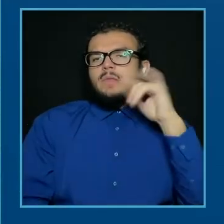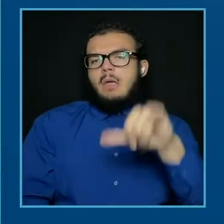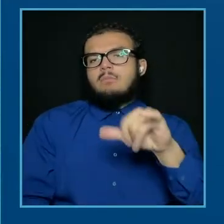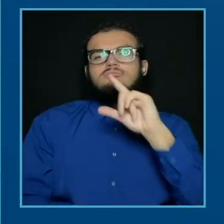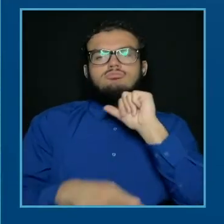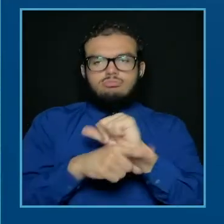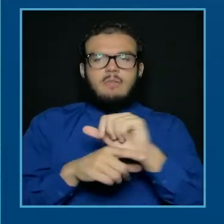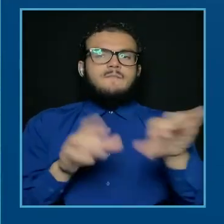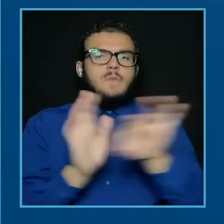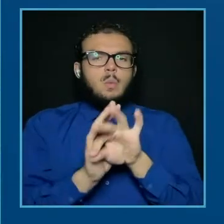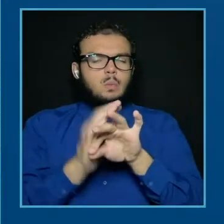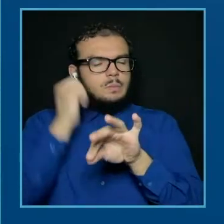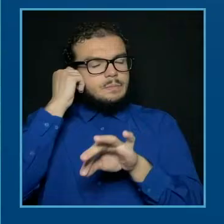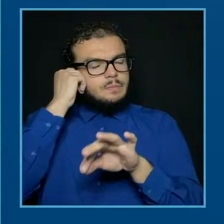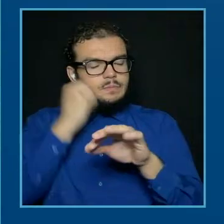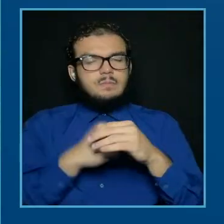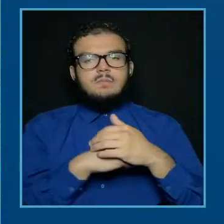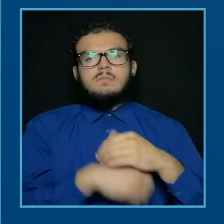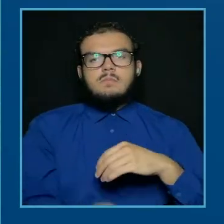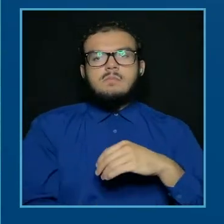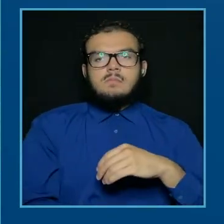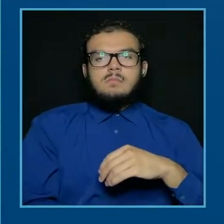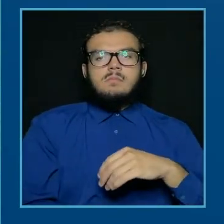that position, and a new ballot would have been required.